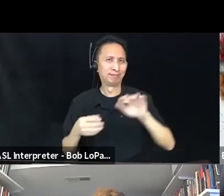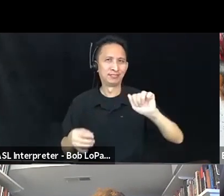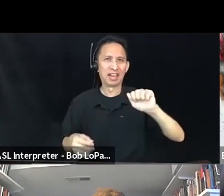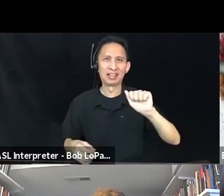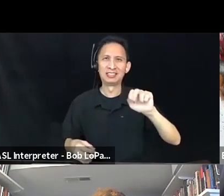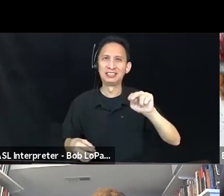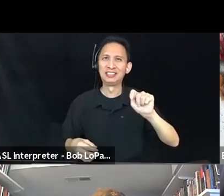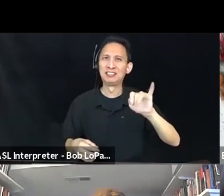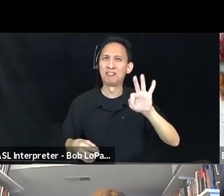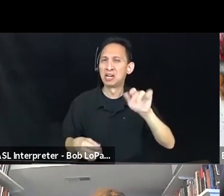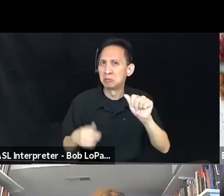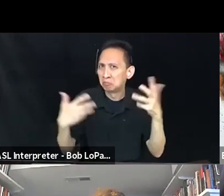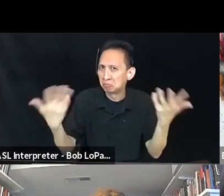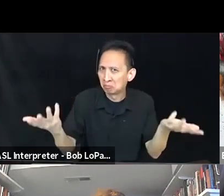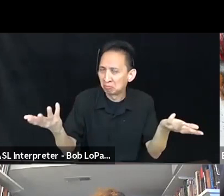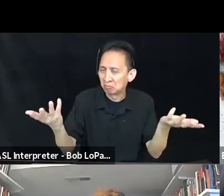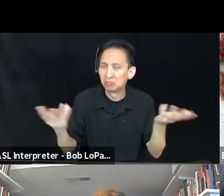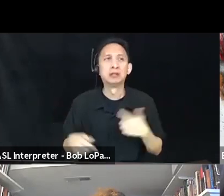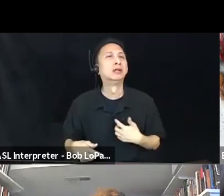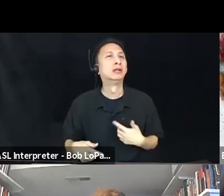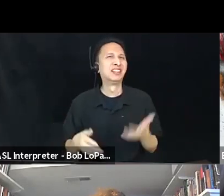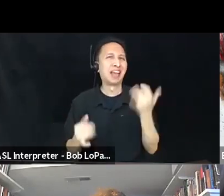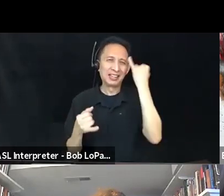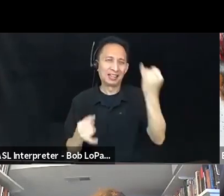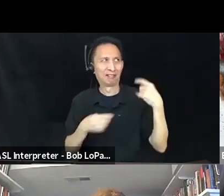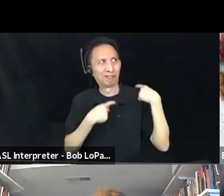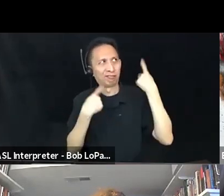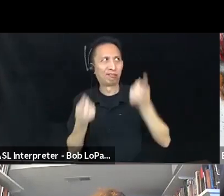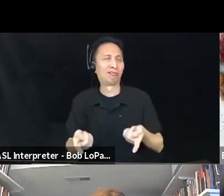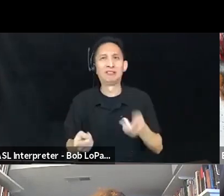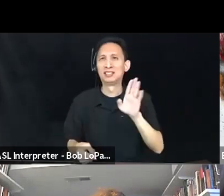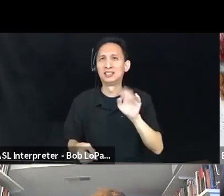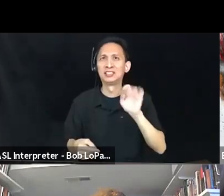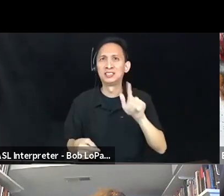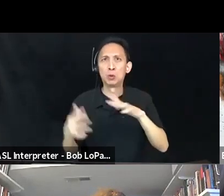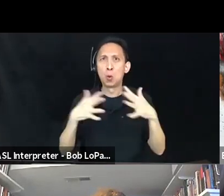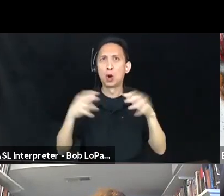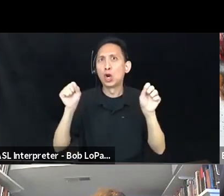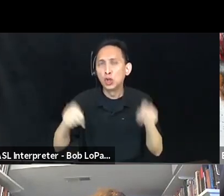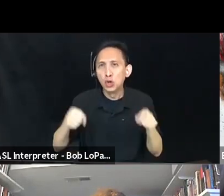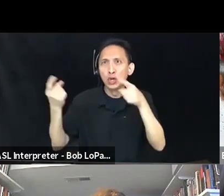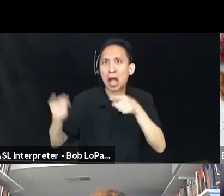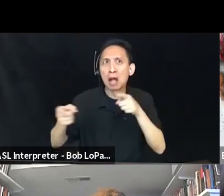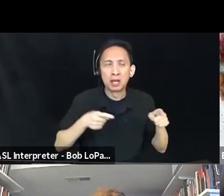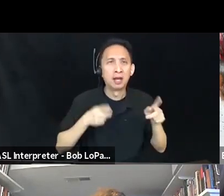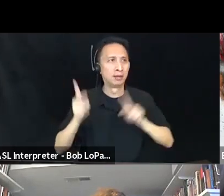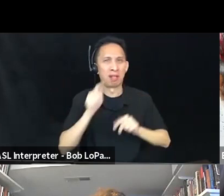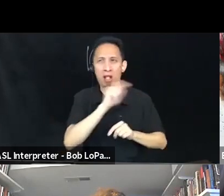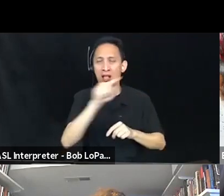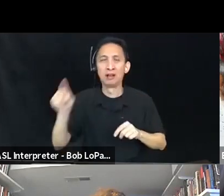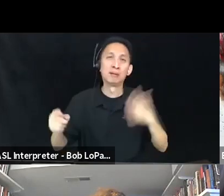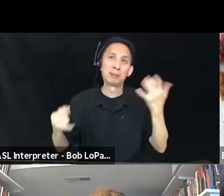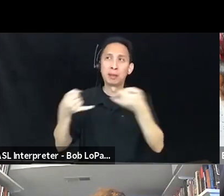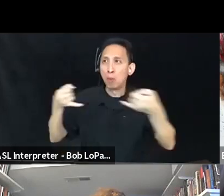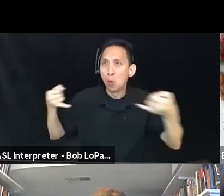conventional understandings of civil war have raged for years, festered and fermented within and beyond borders, proxy clashes